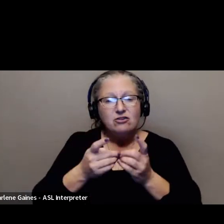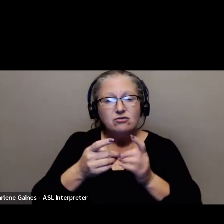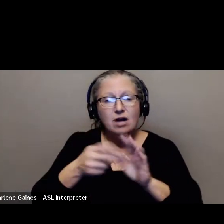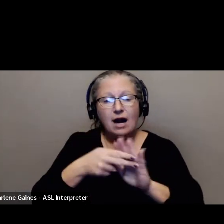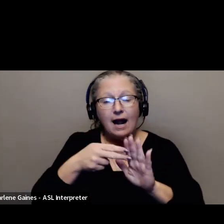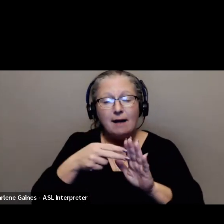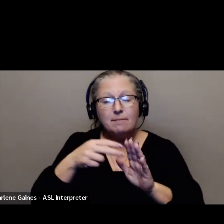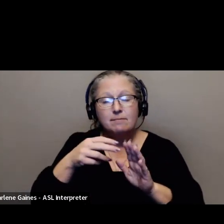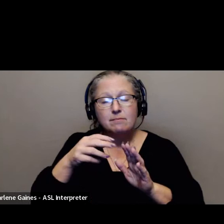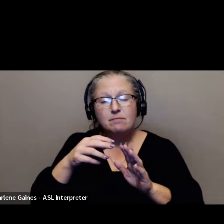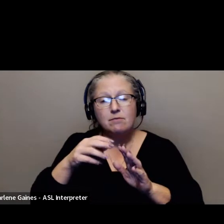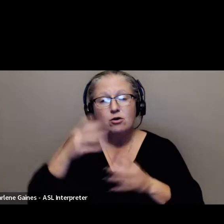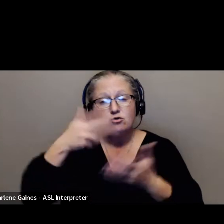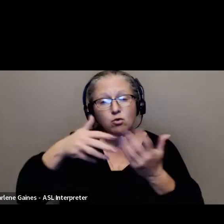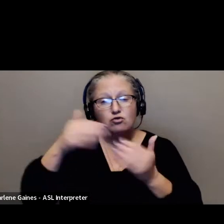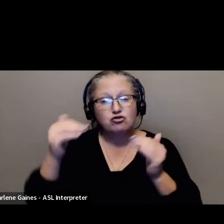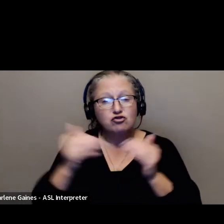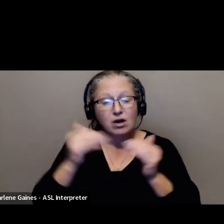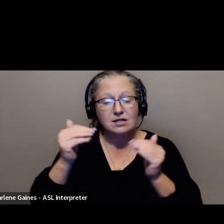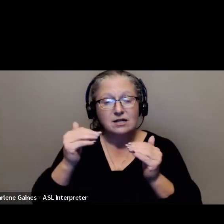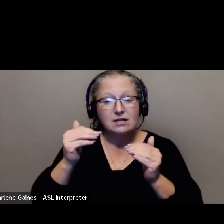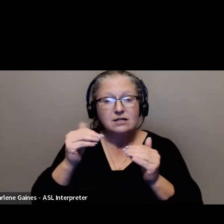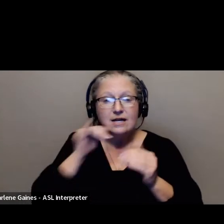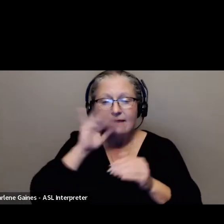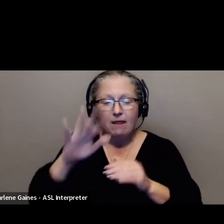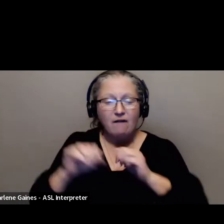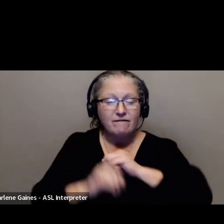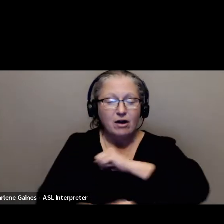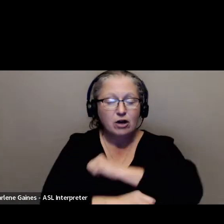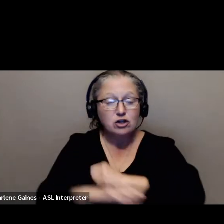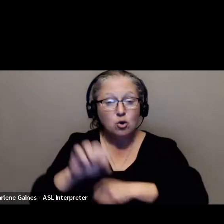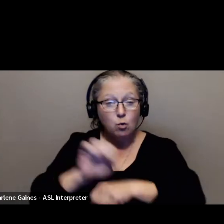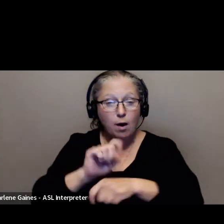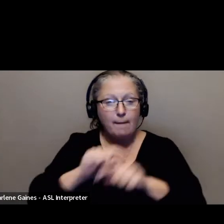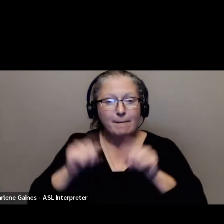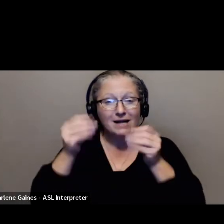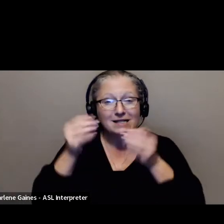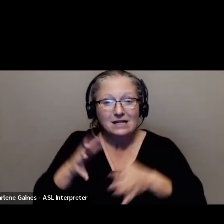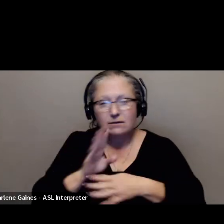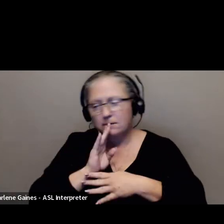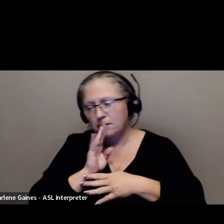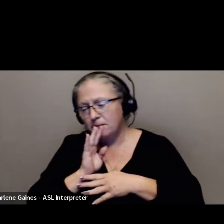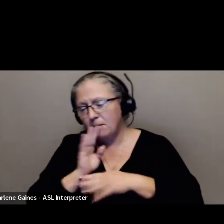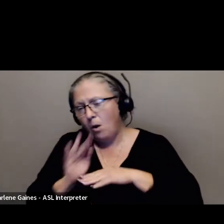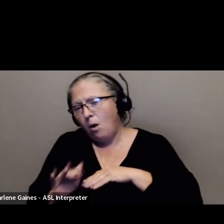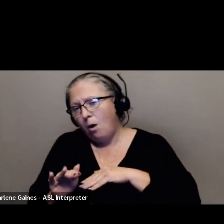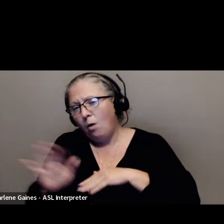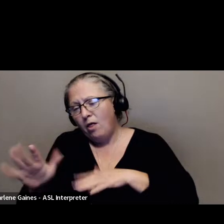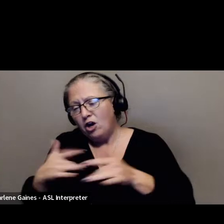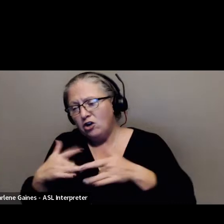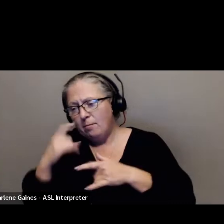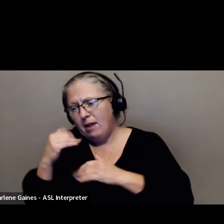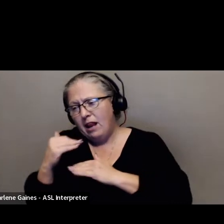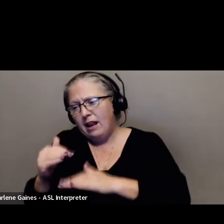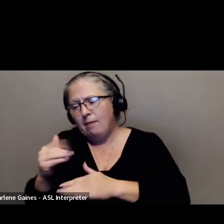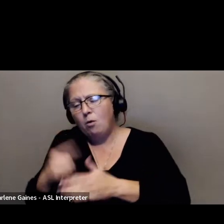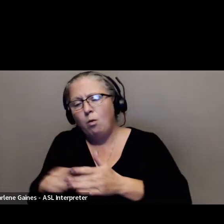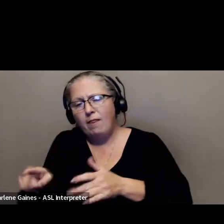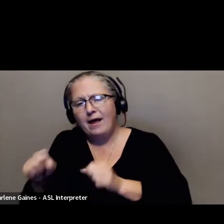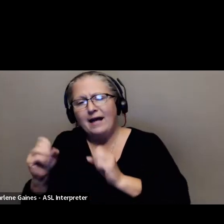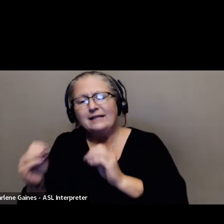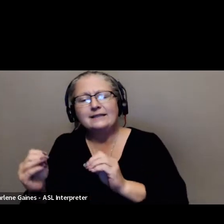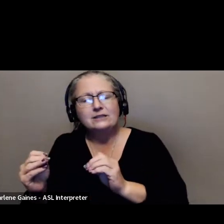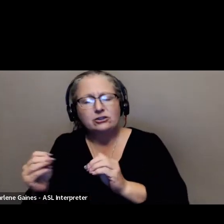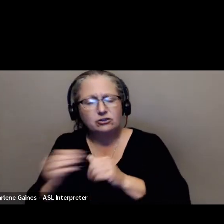social justice as a vital foundation of their work, and yet teachers whisper their concerns because they have been limited in what they may rightly teach.